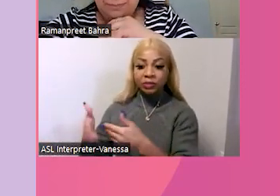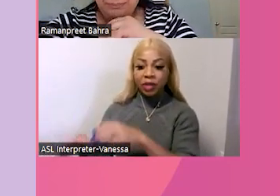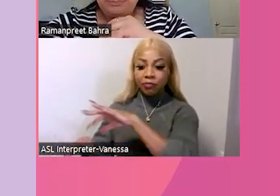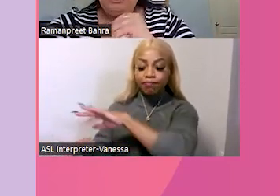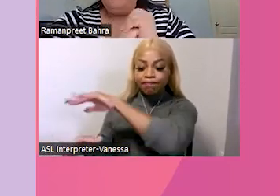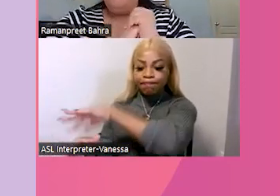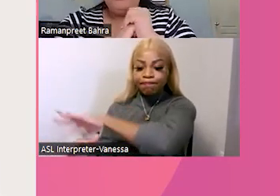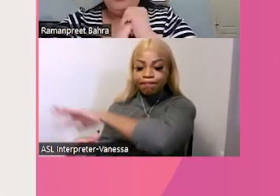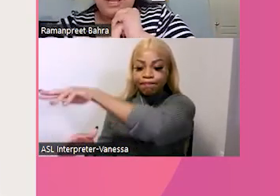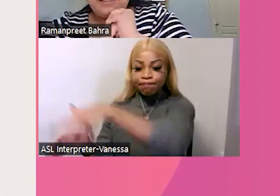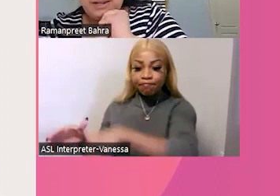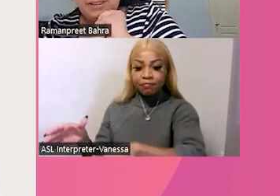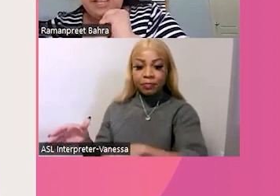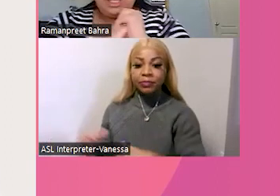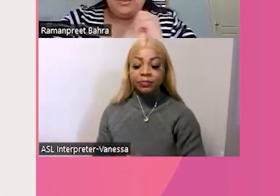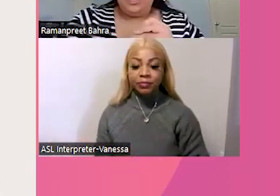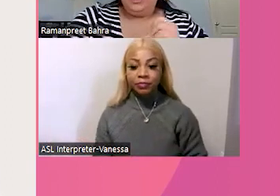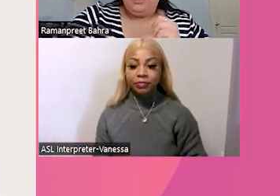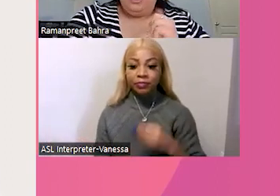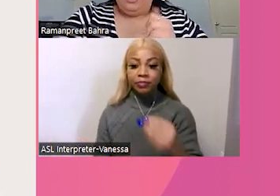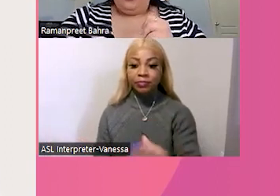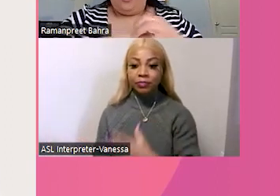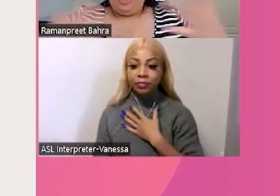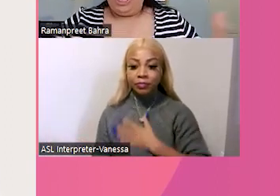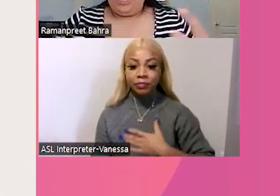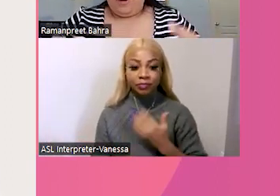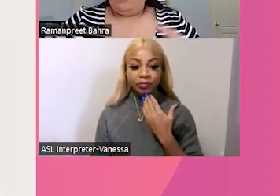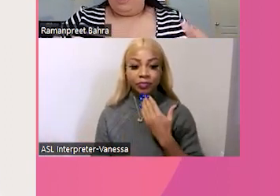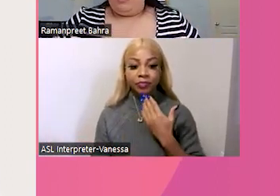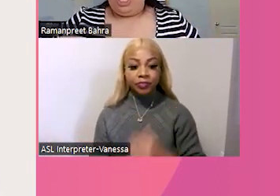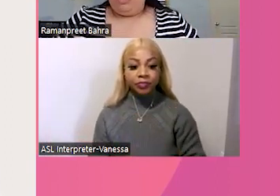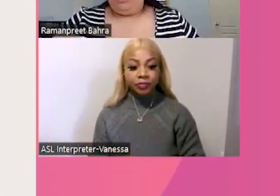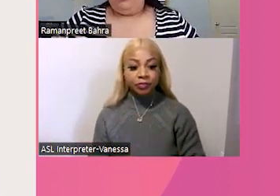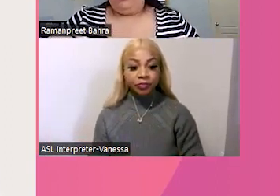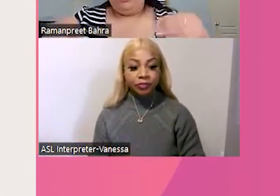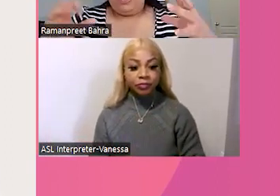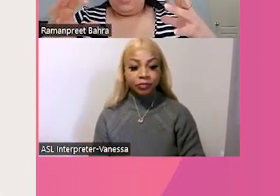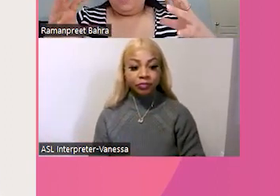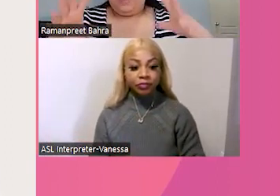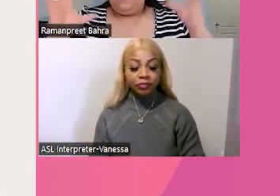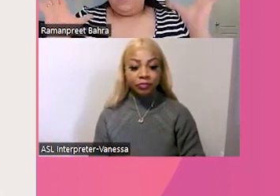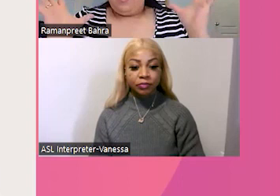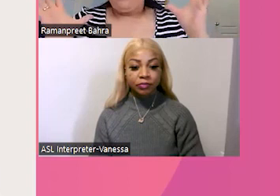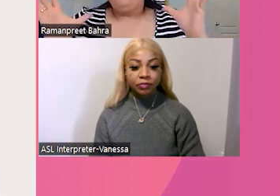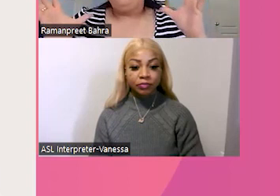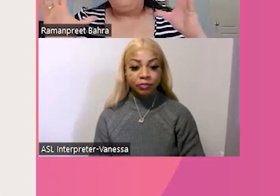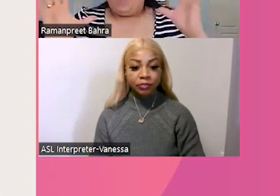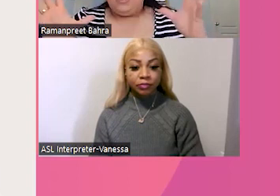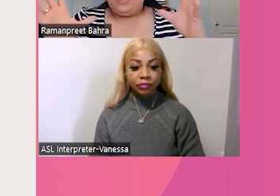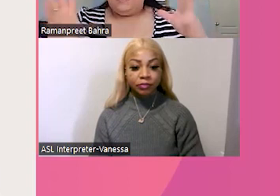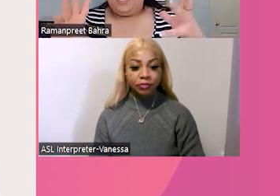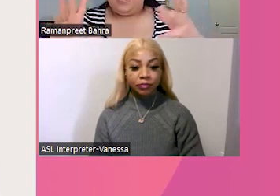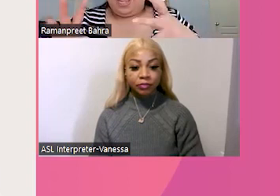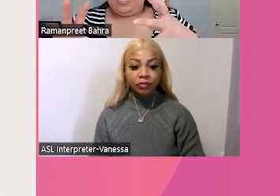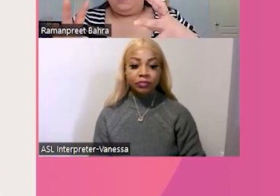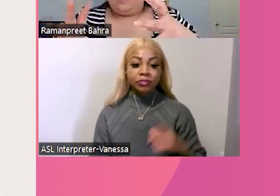bin. Next slide, please. Thank you. So early in this presentation, we introduced this idea of